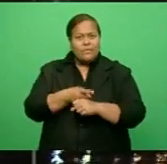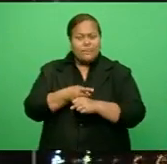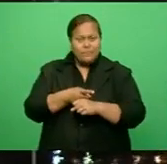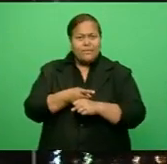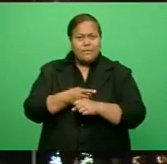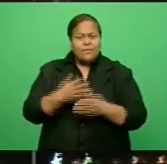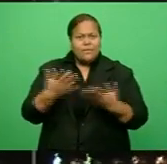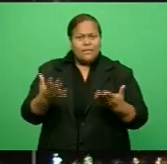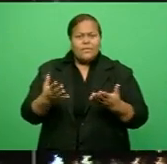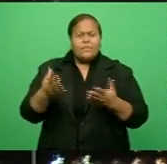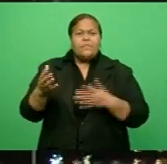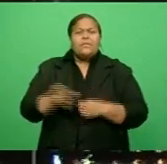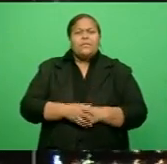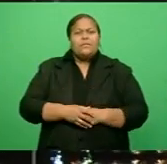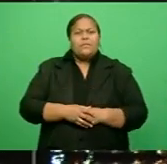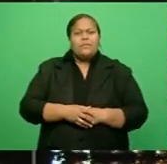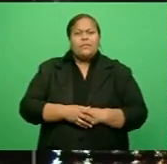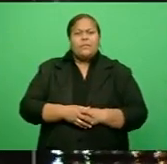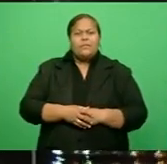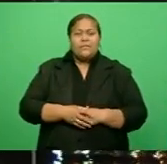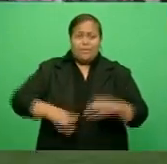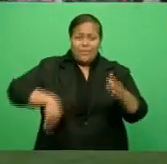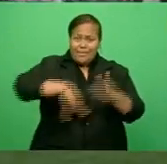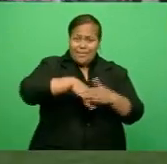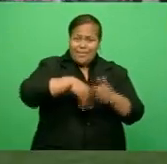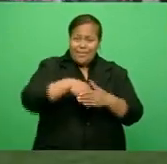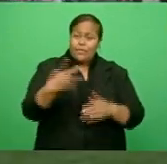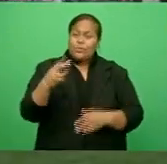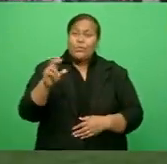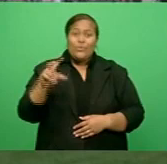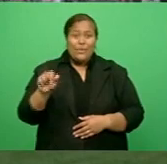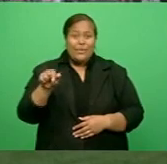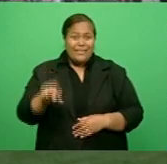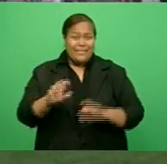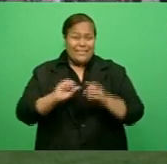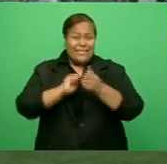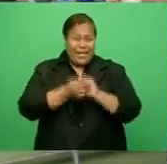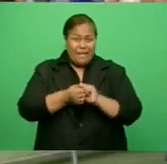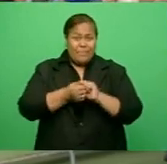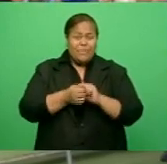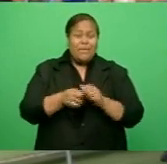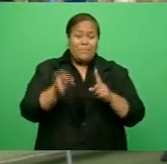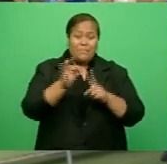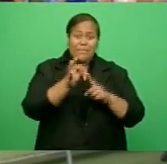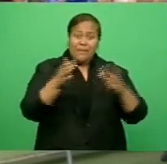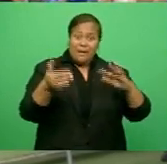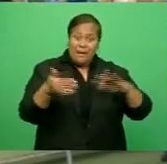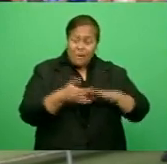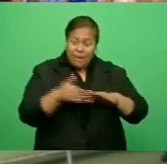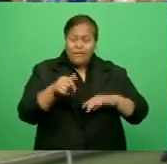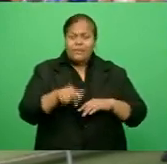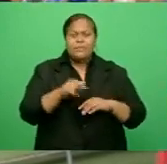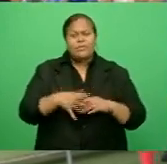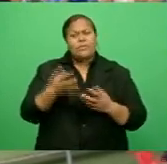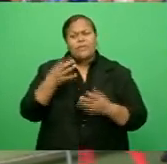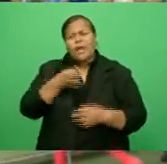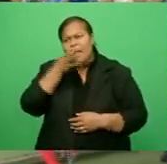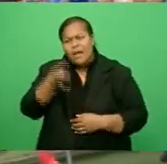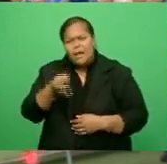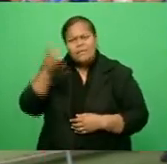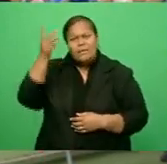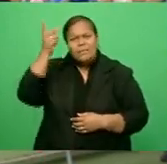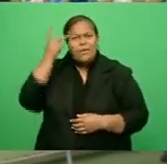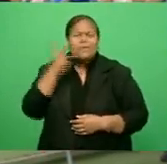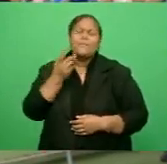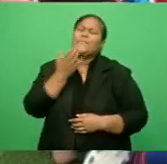International Youth Football Academy Futsal 2020 in Pacific Harbour, Rosie Akbar called on parents to be more alert of their